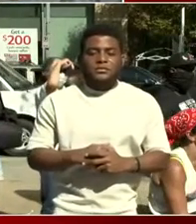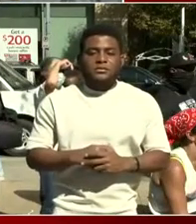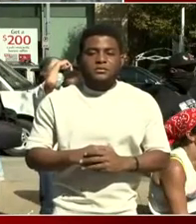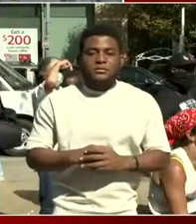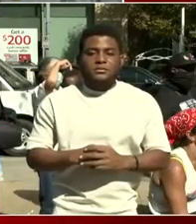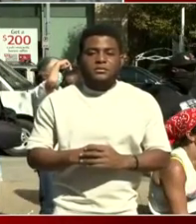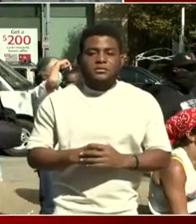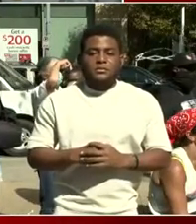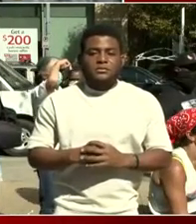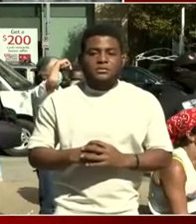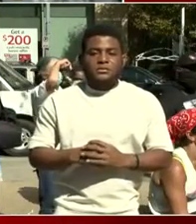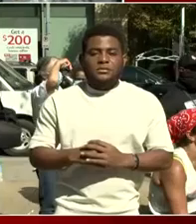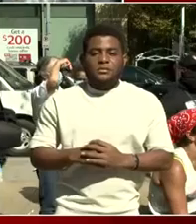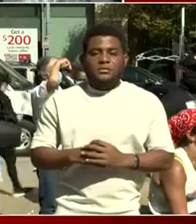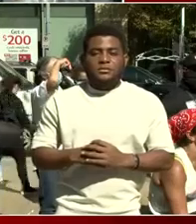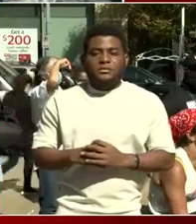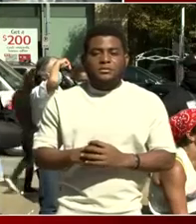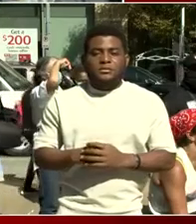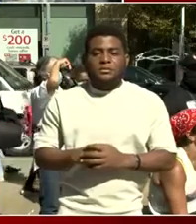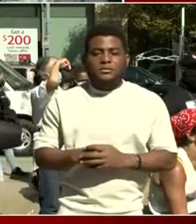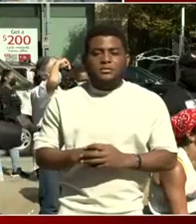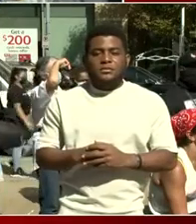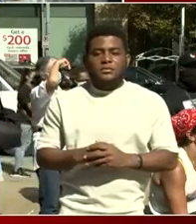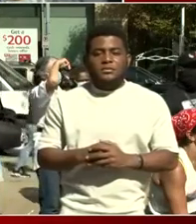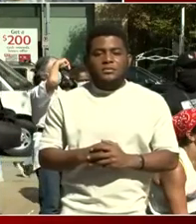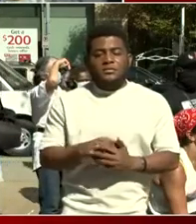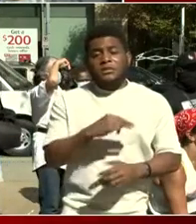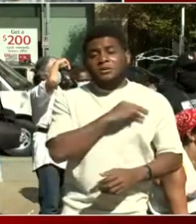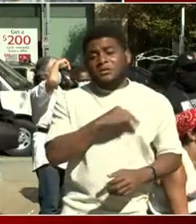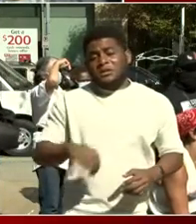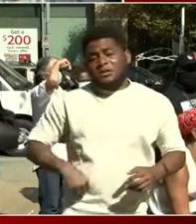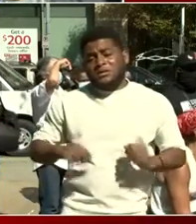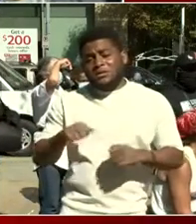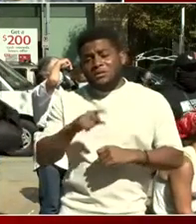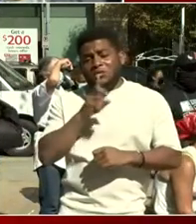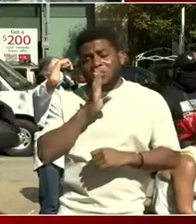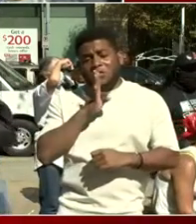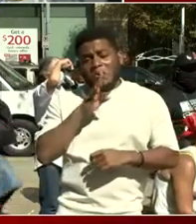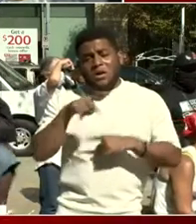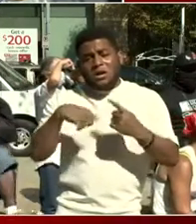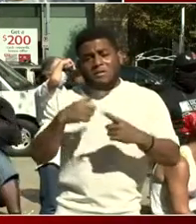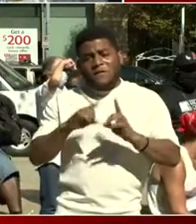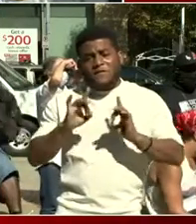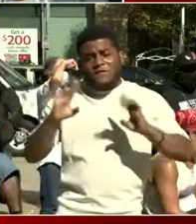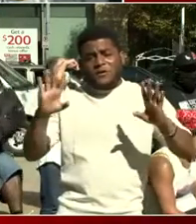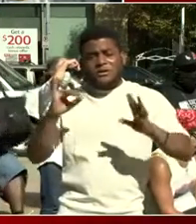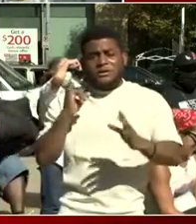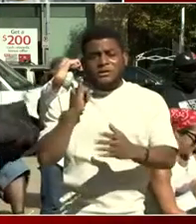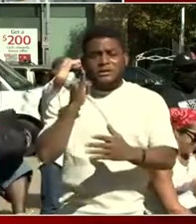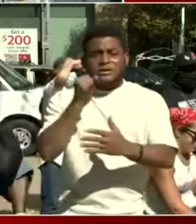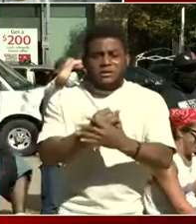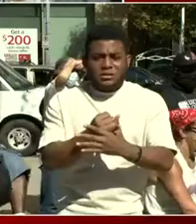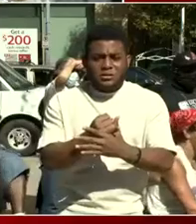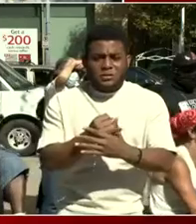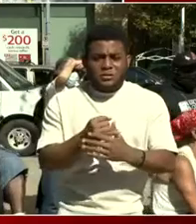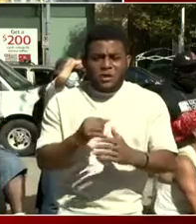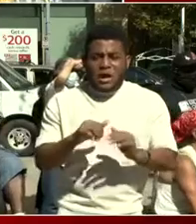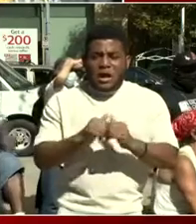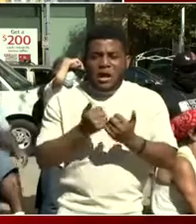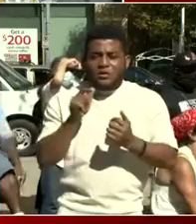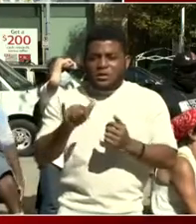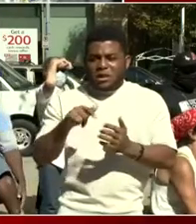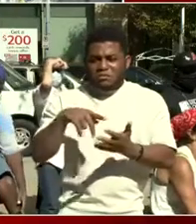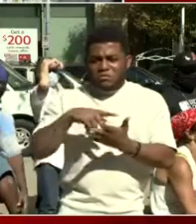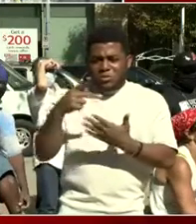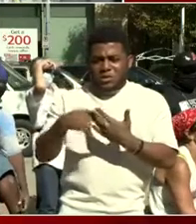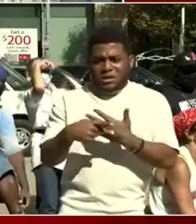with Axios. Mayor, could you talk about the violence interrupters? Is that program, how does that fit in, and how do you gauge that